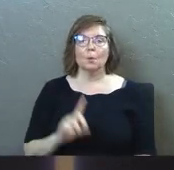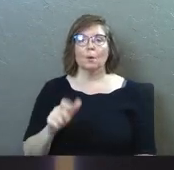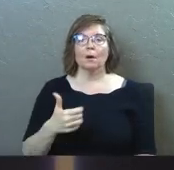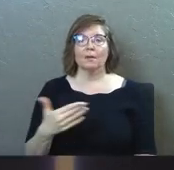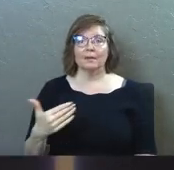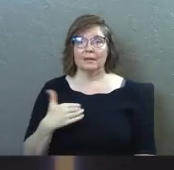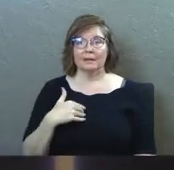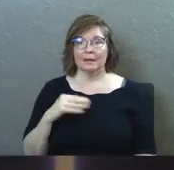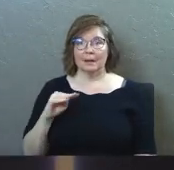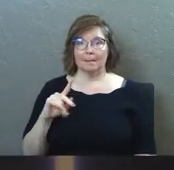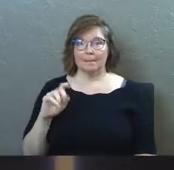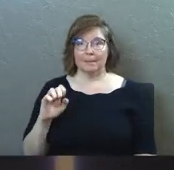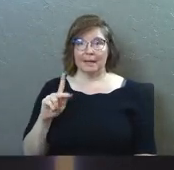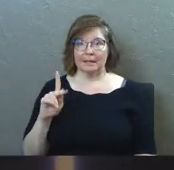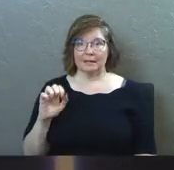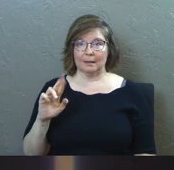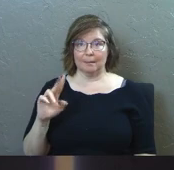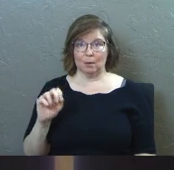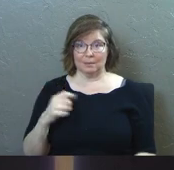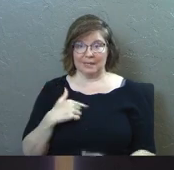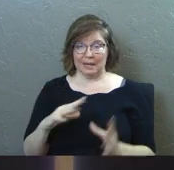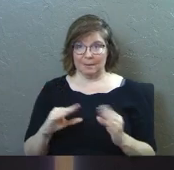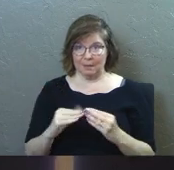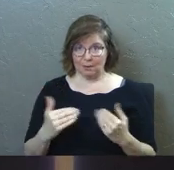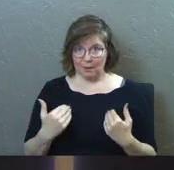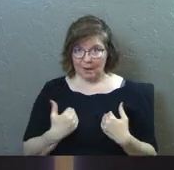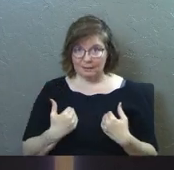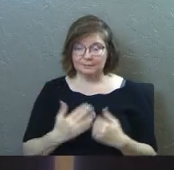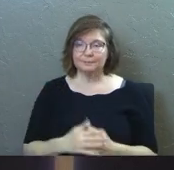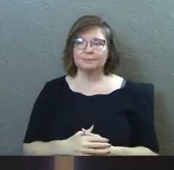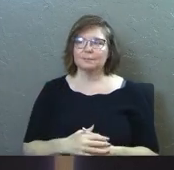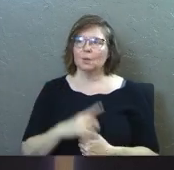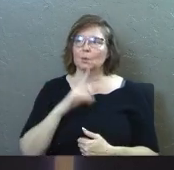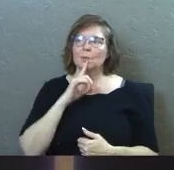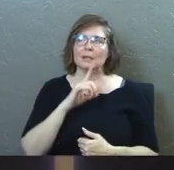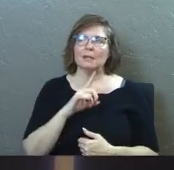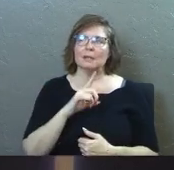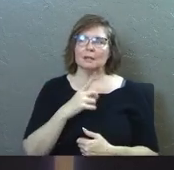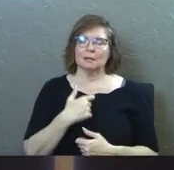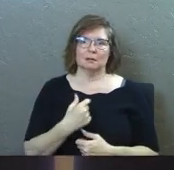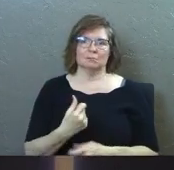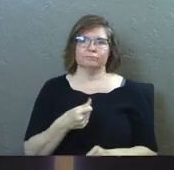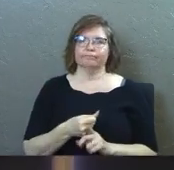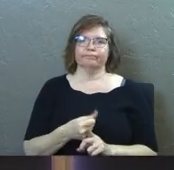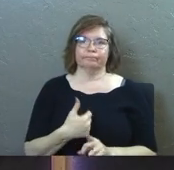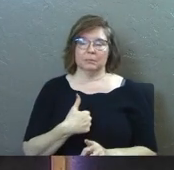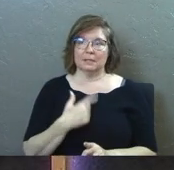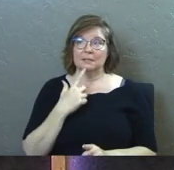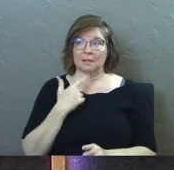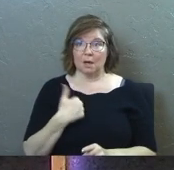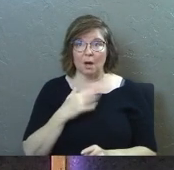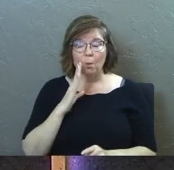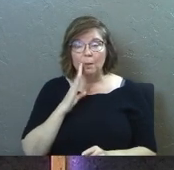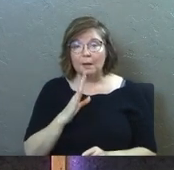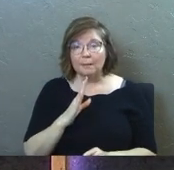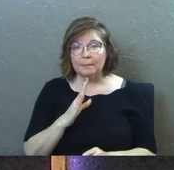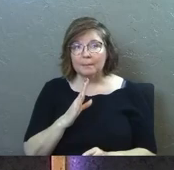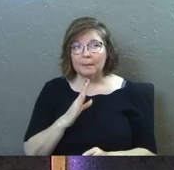other thing that Mike Keybone said in our meeting that we had really got me. So he said,